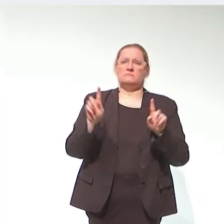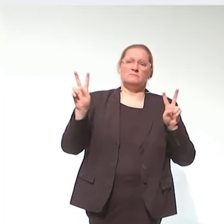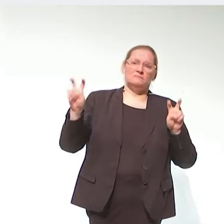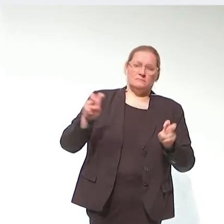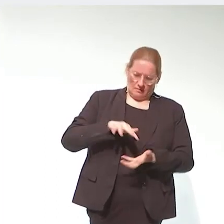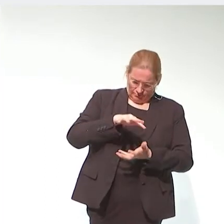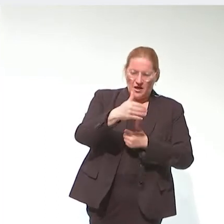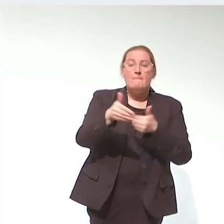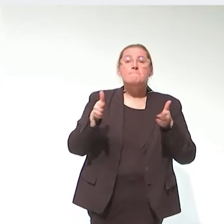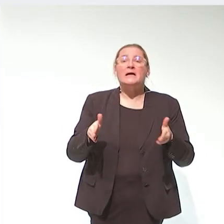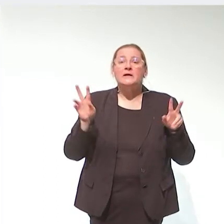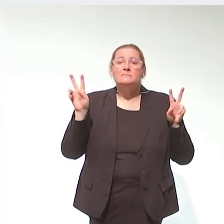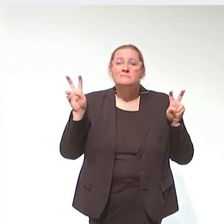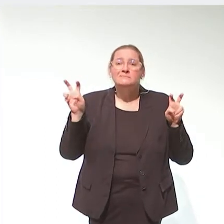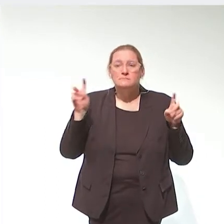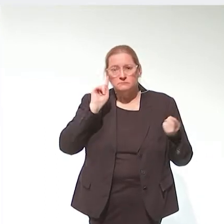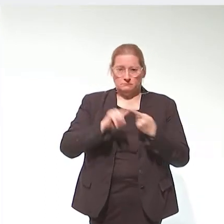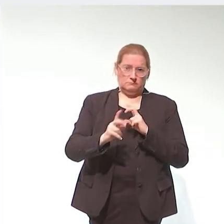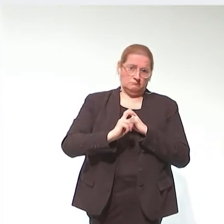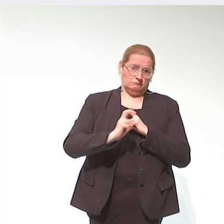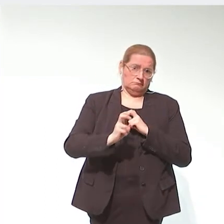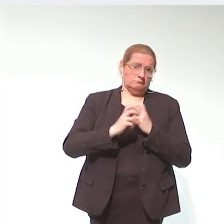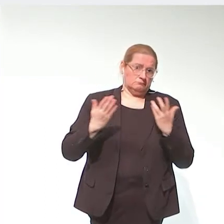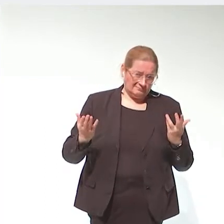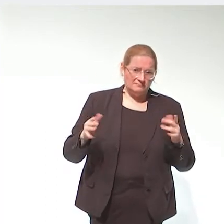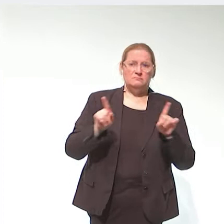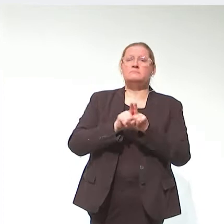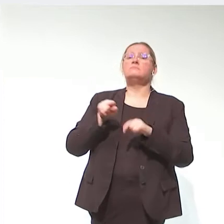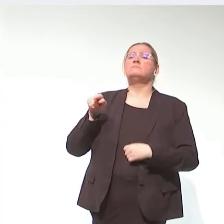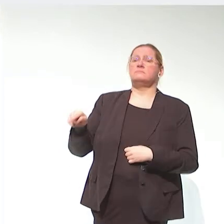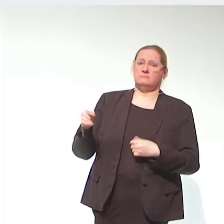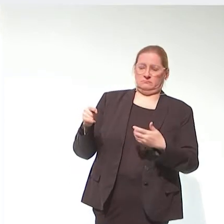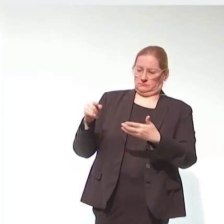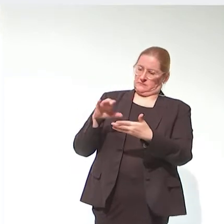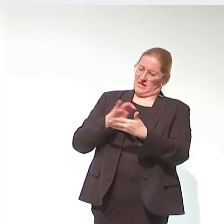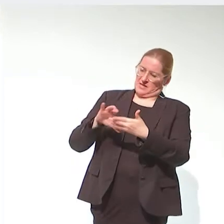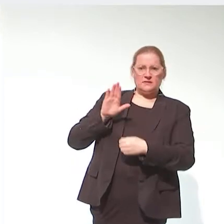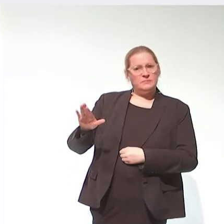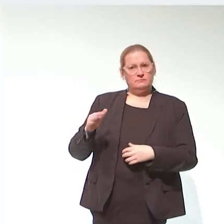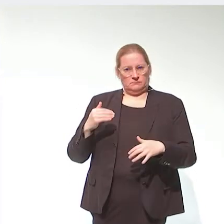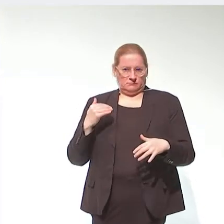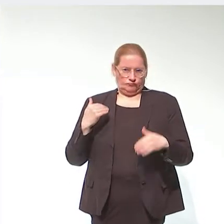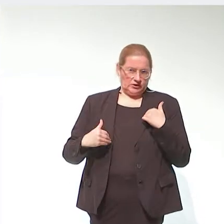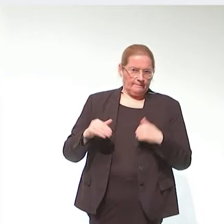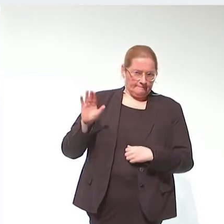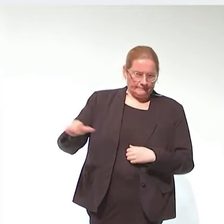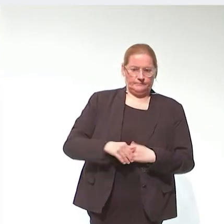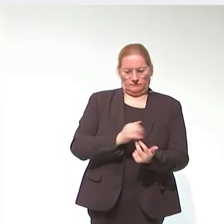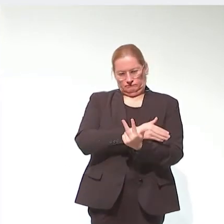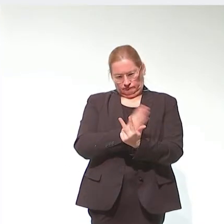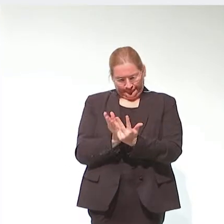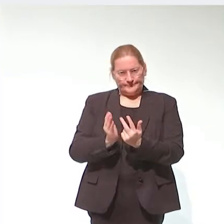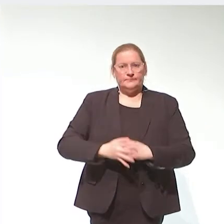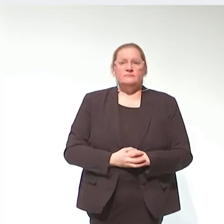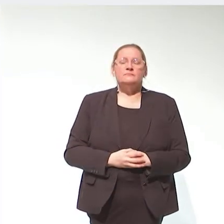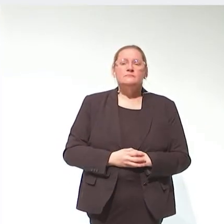the disability card. So the Accessibility Act, you know very well, long discussion,